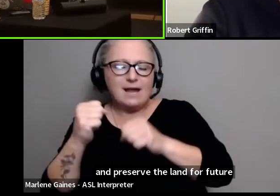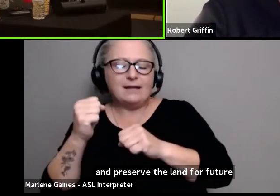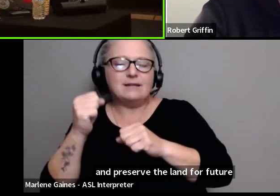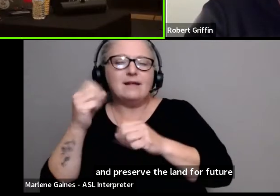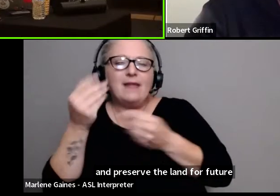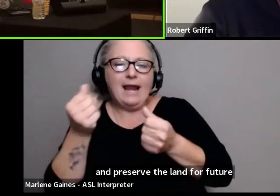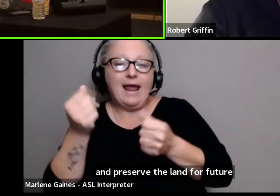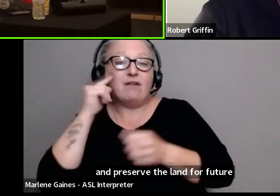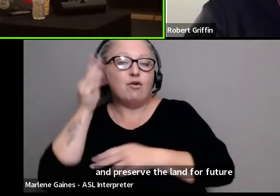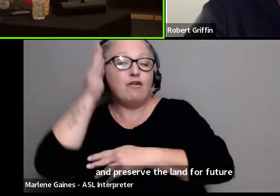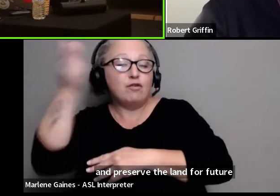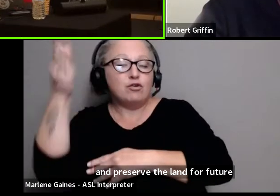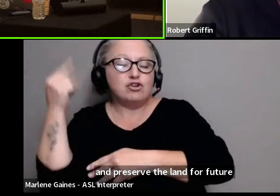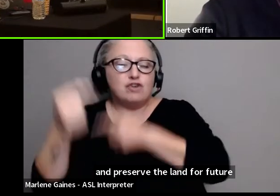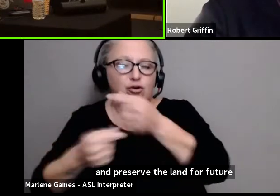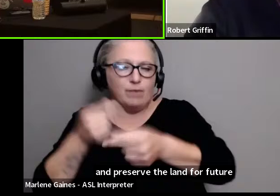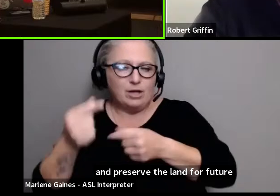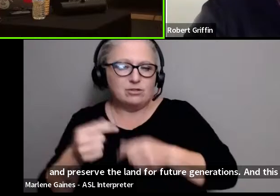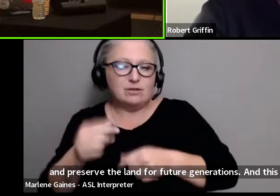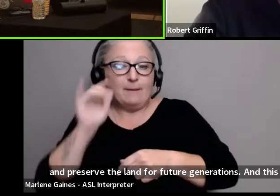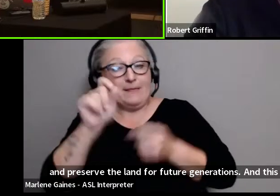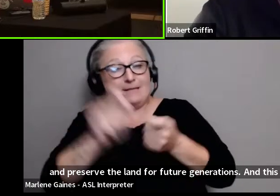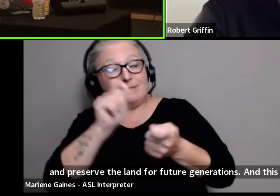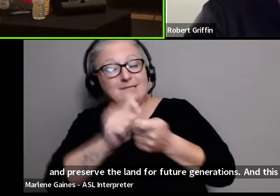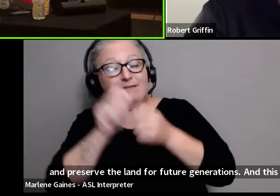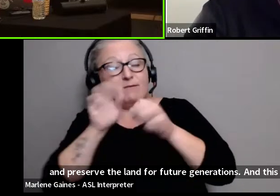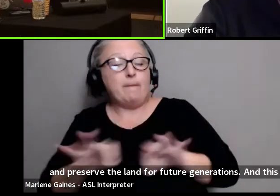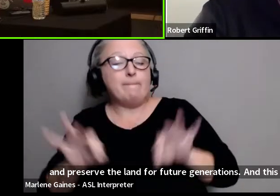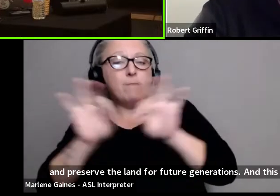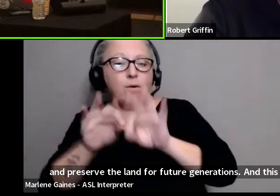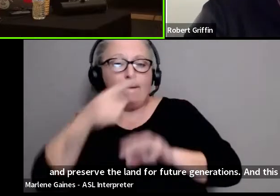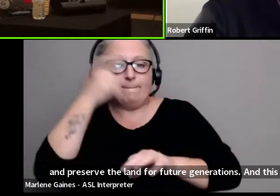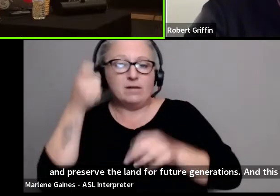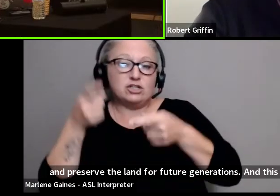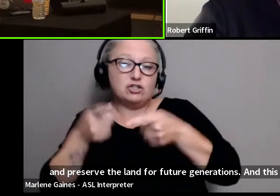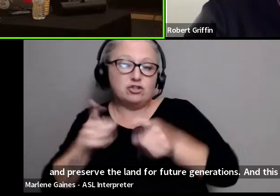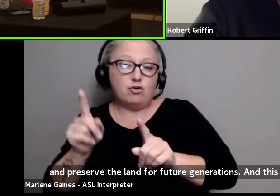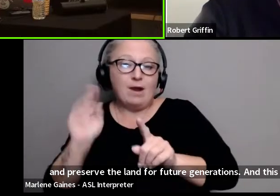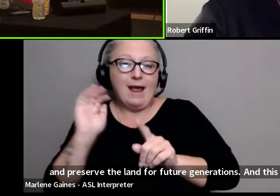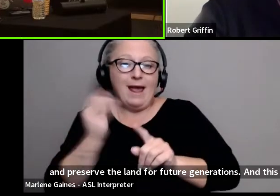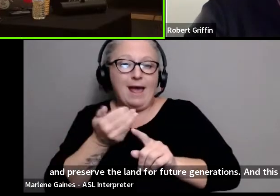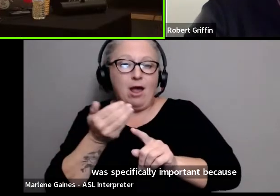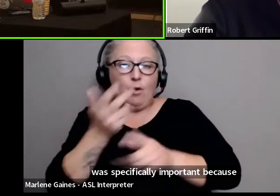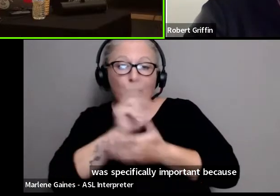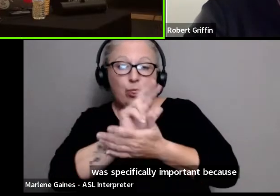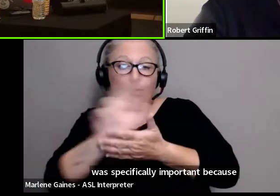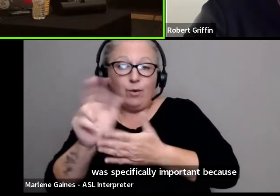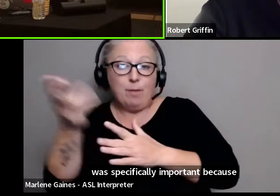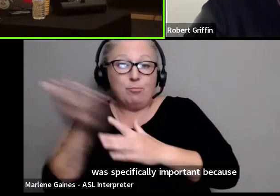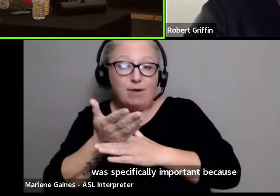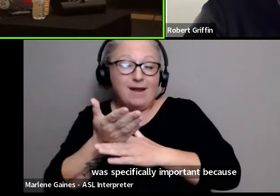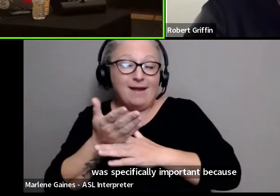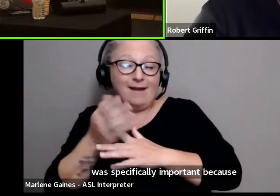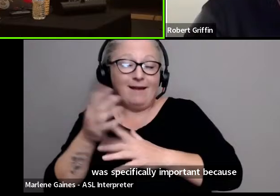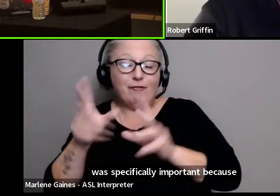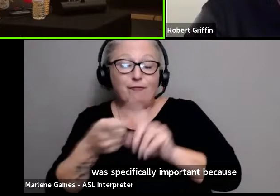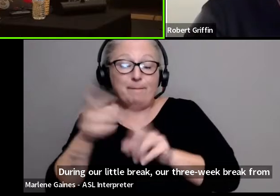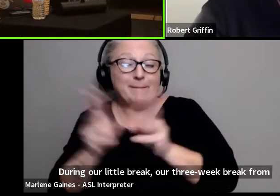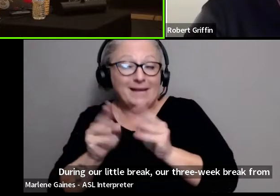this was specifically important because during our little break, our 3-week break from having a